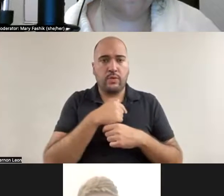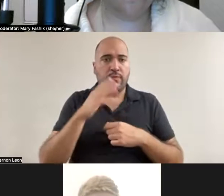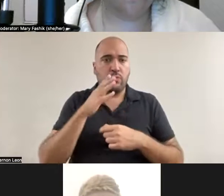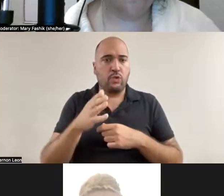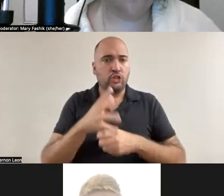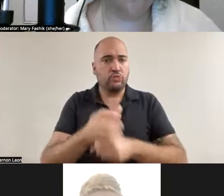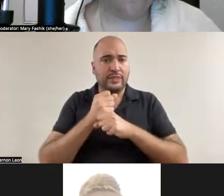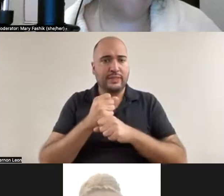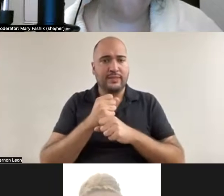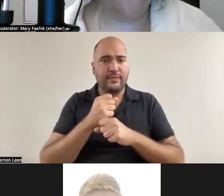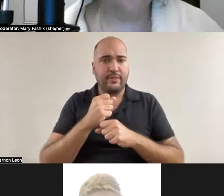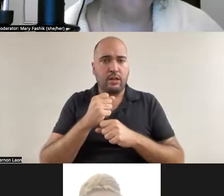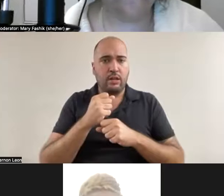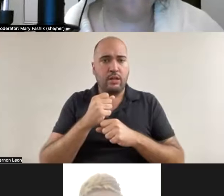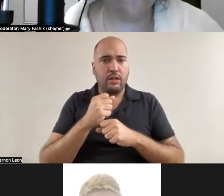receive or will